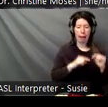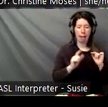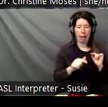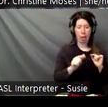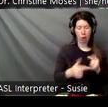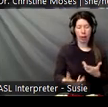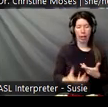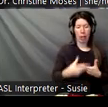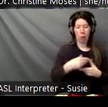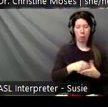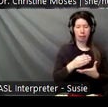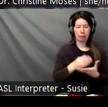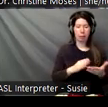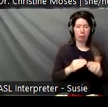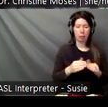this section.